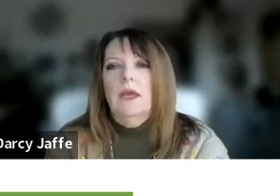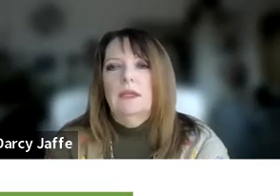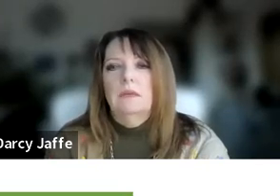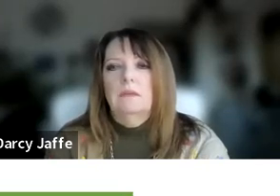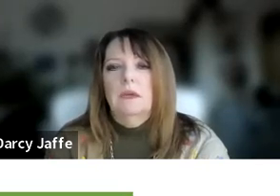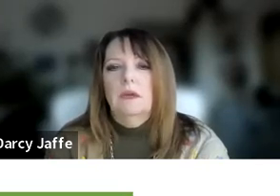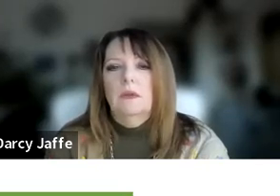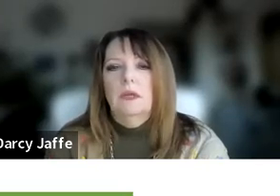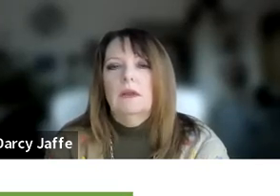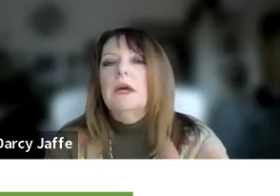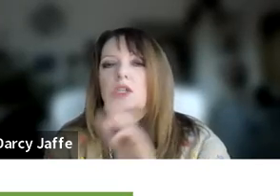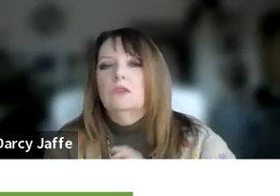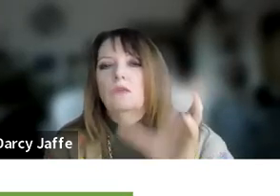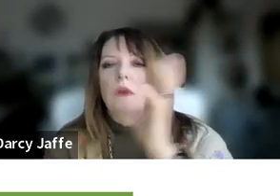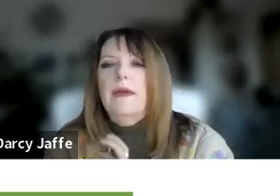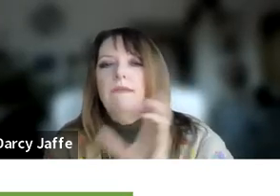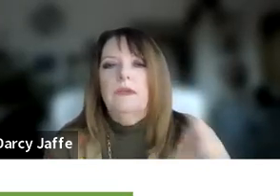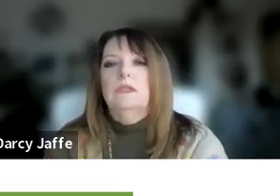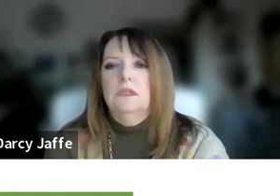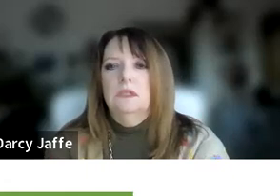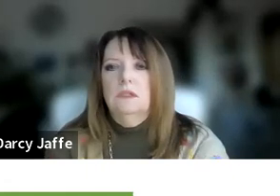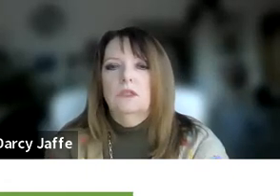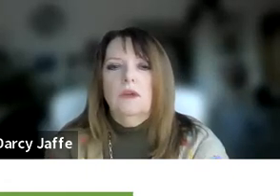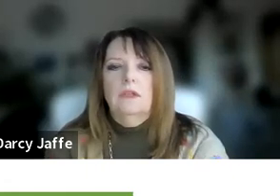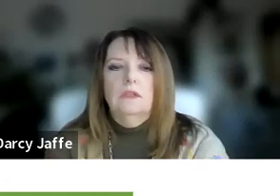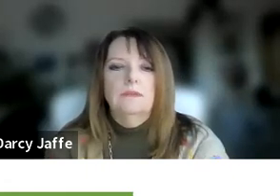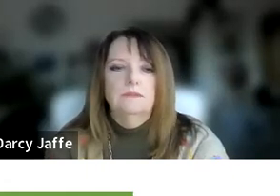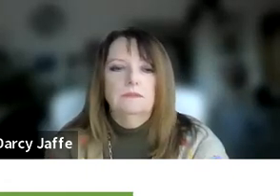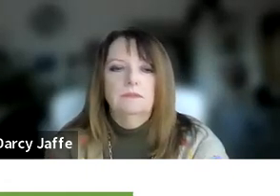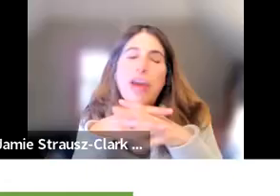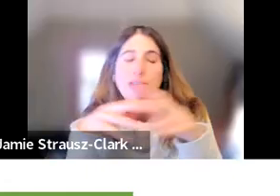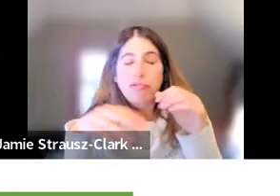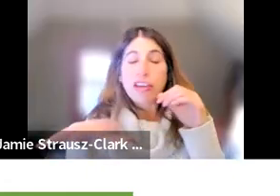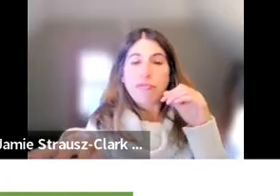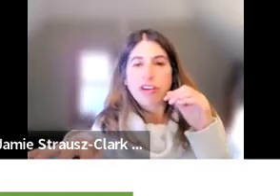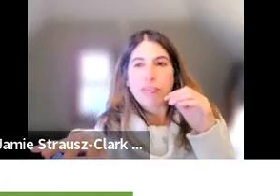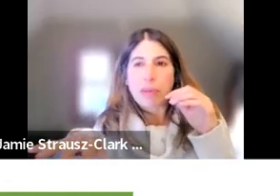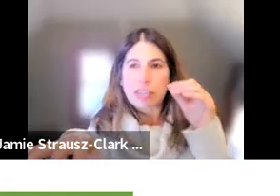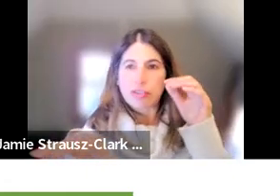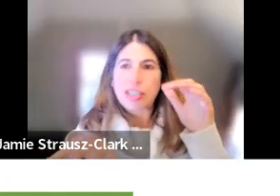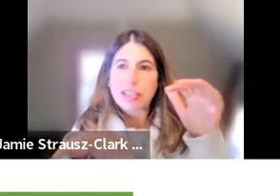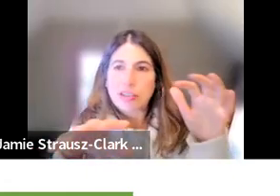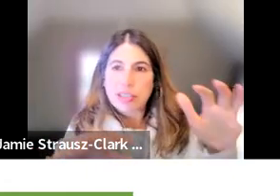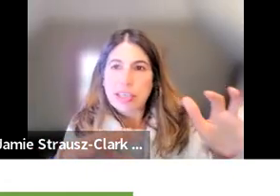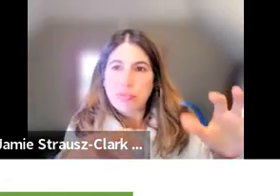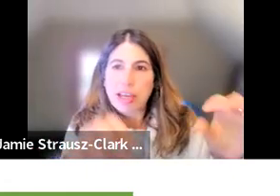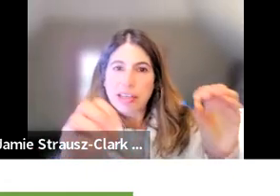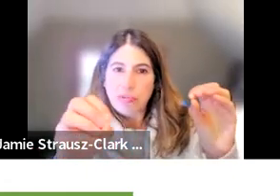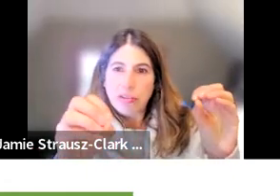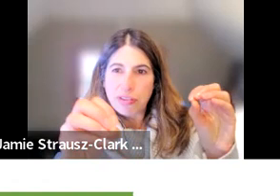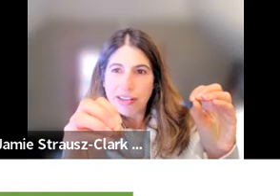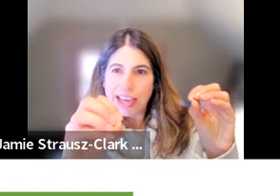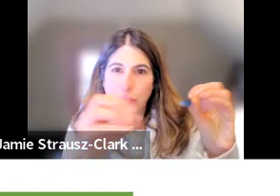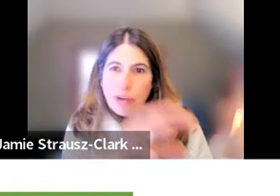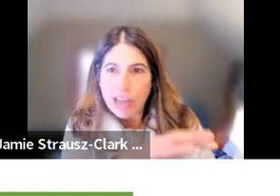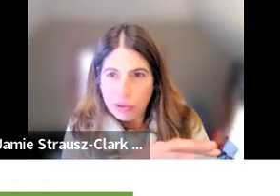right away. And and I'm not sure sort of where that fits into the strategy. Okay, forgive my misunderstanding then. So it sounds like you meant